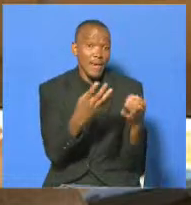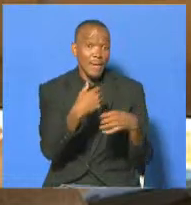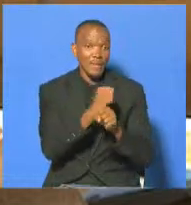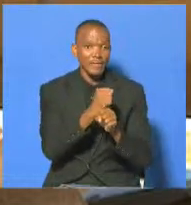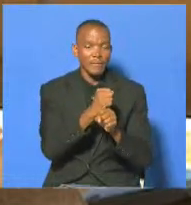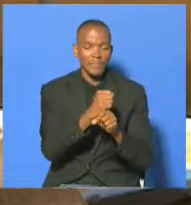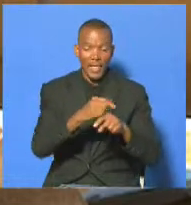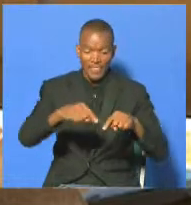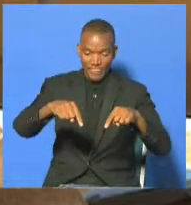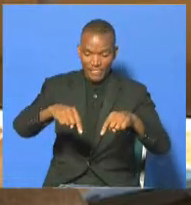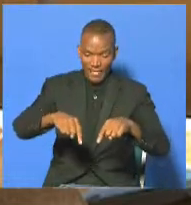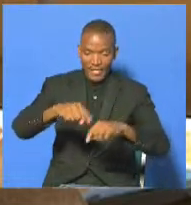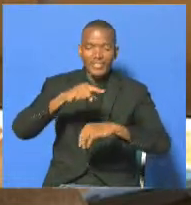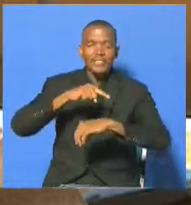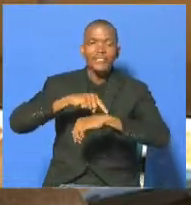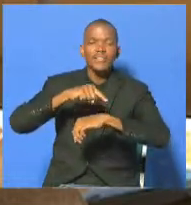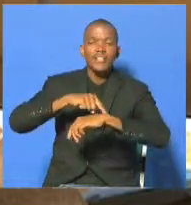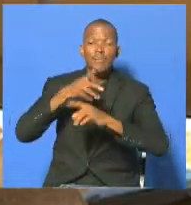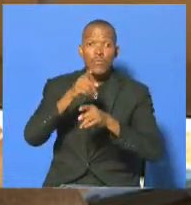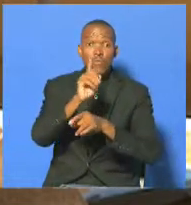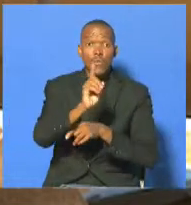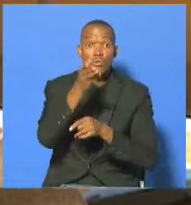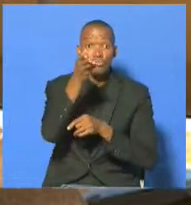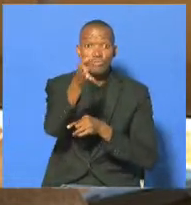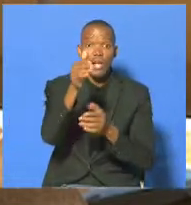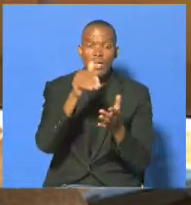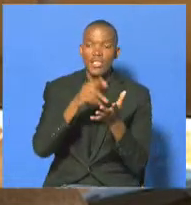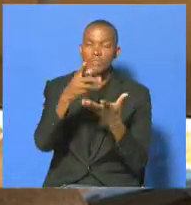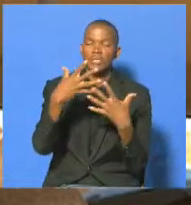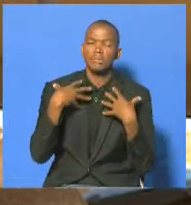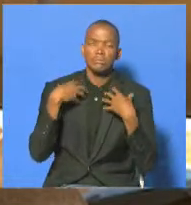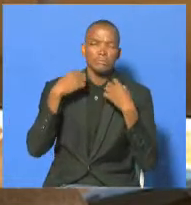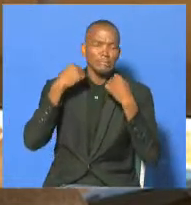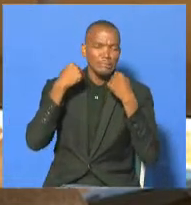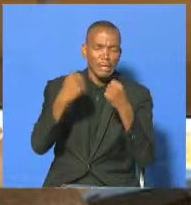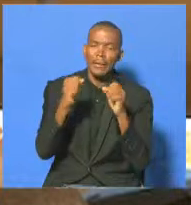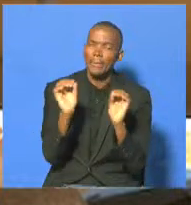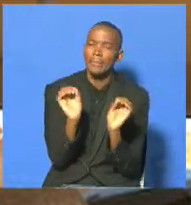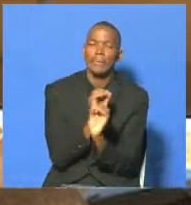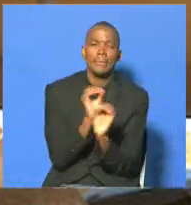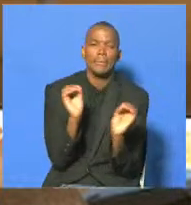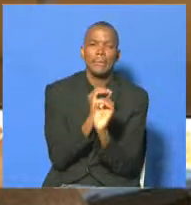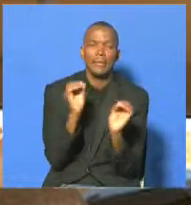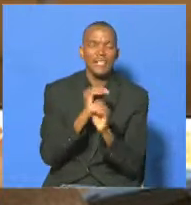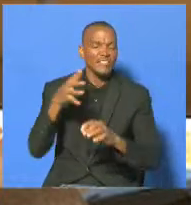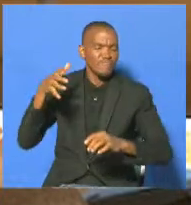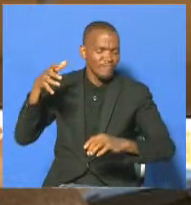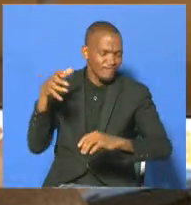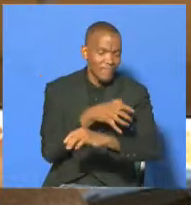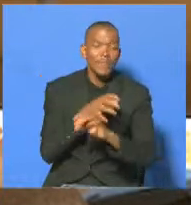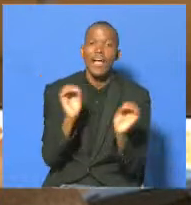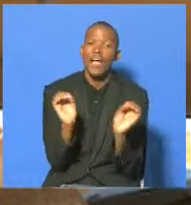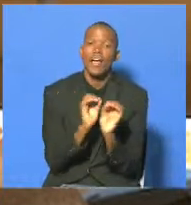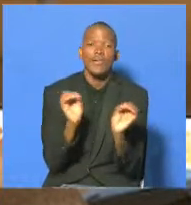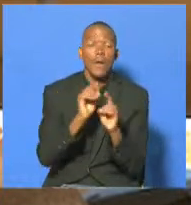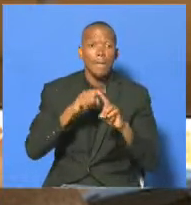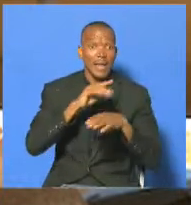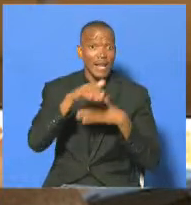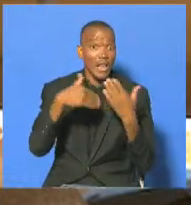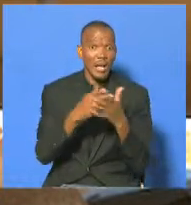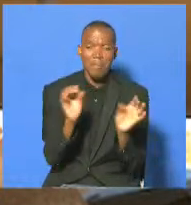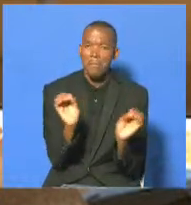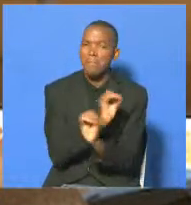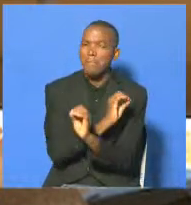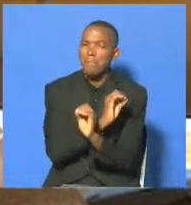ya gompieno mo leng teng mo strength se sa tholeng se le teng maata gayo ga gona sepe se se